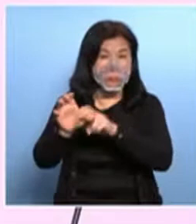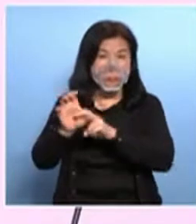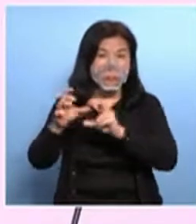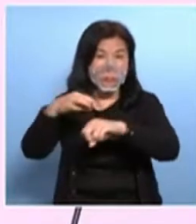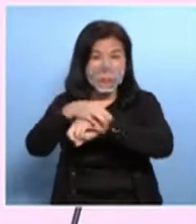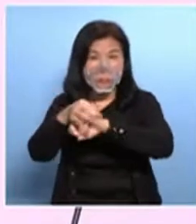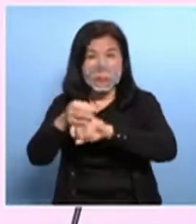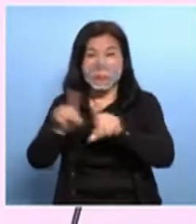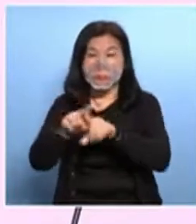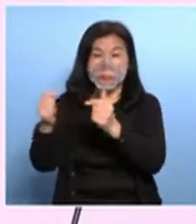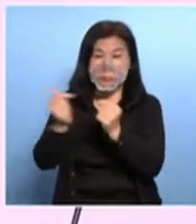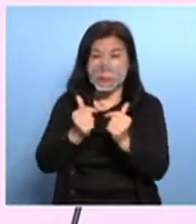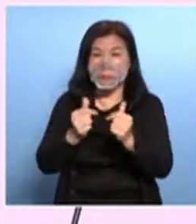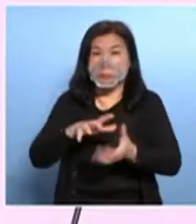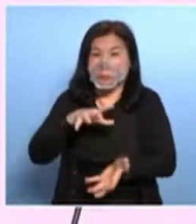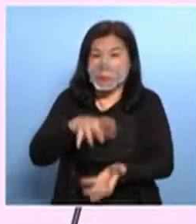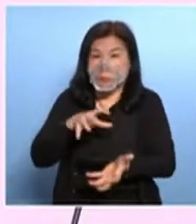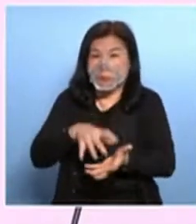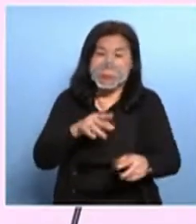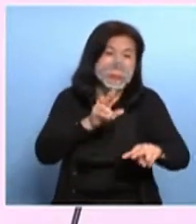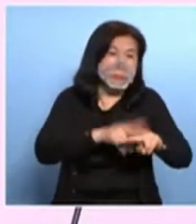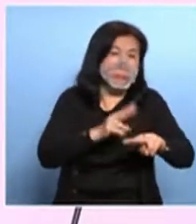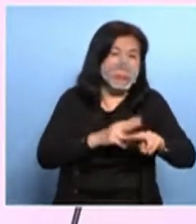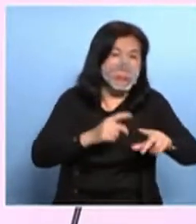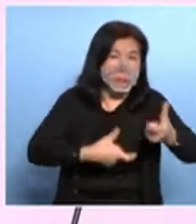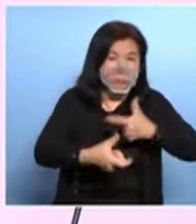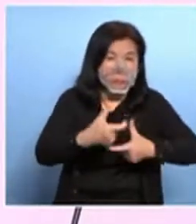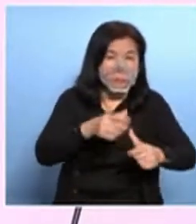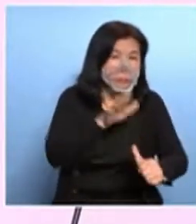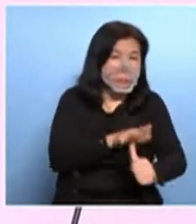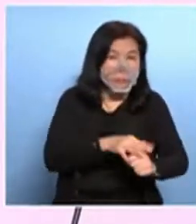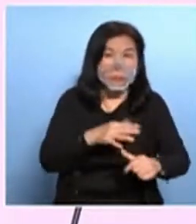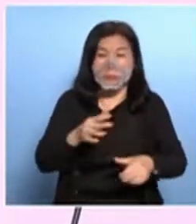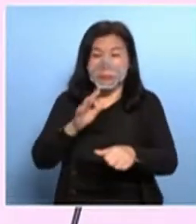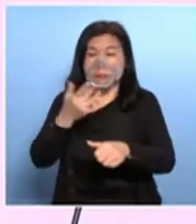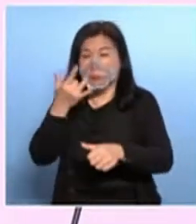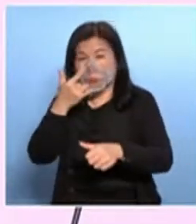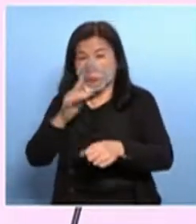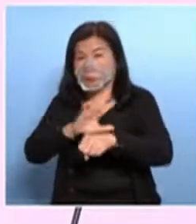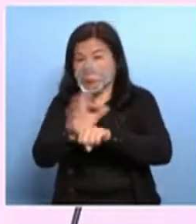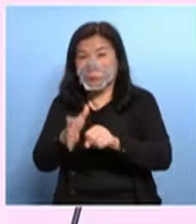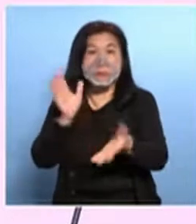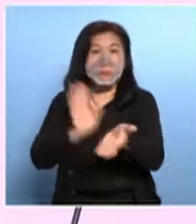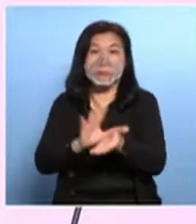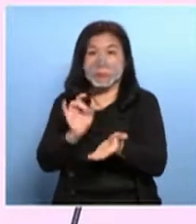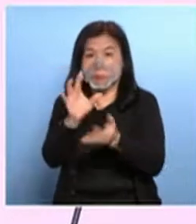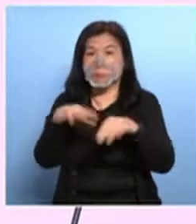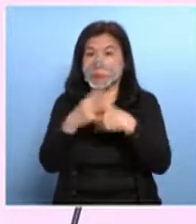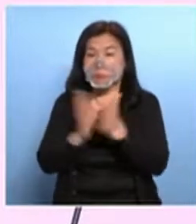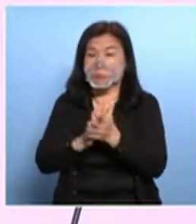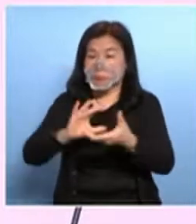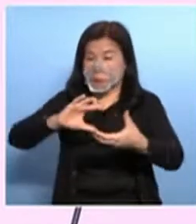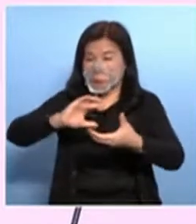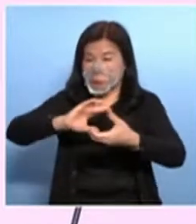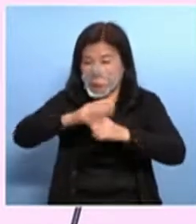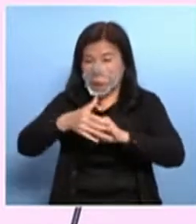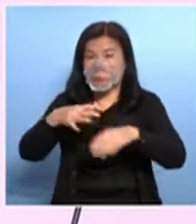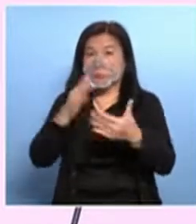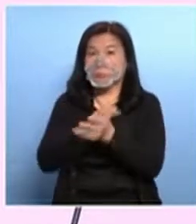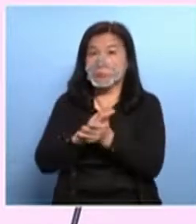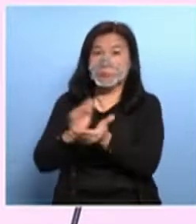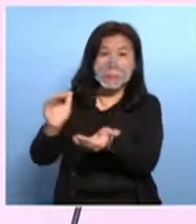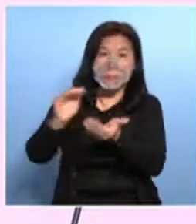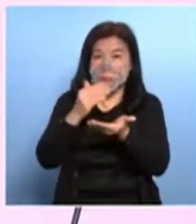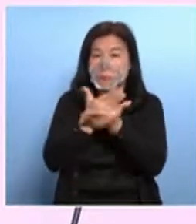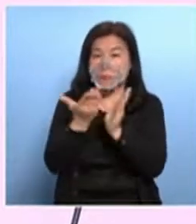The world is undergoing a change unseen in a century. In recent years, Western countries have been trying to suppress our country's development. The COVID-19